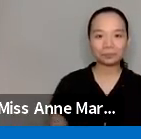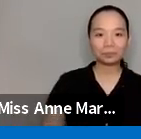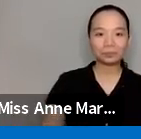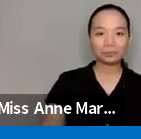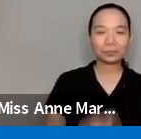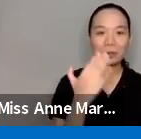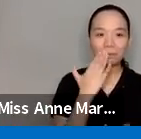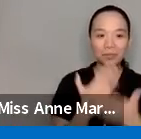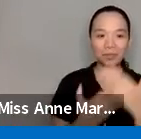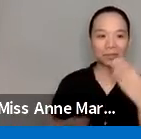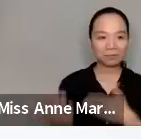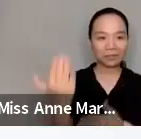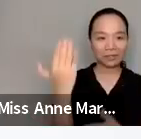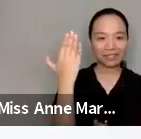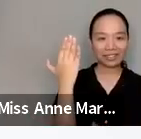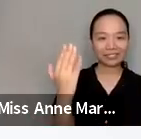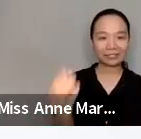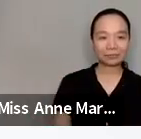Good morning.